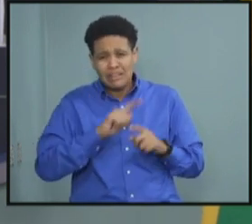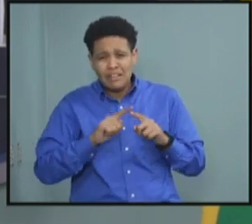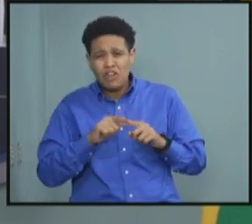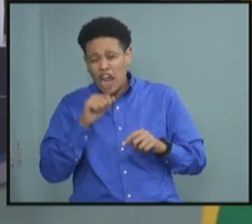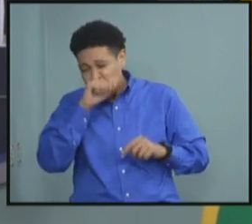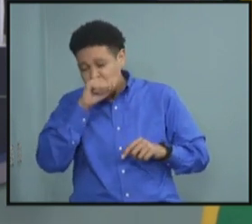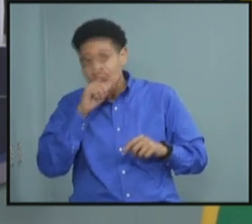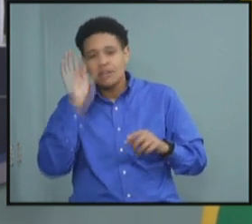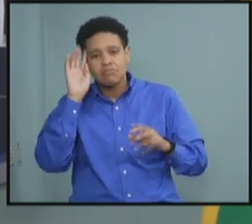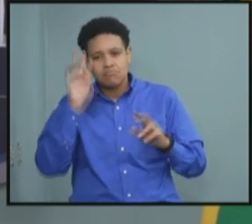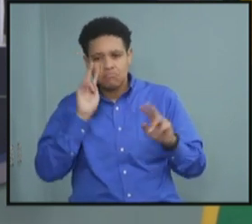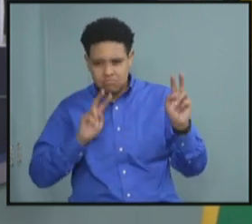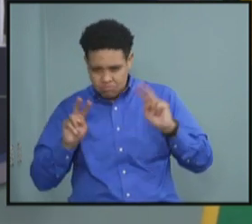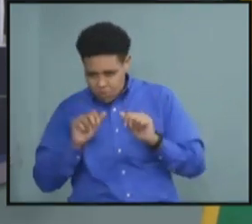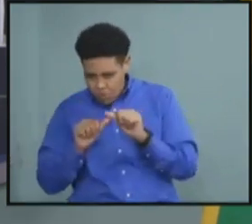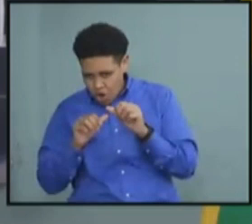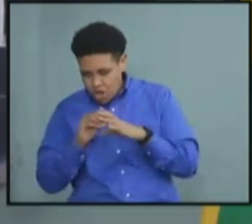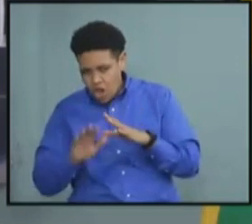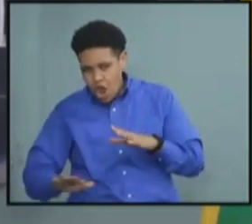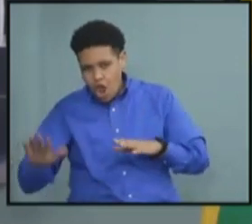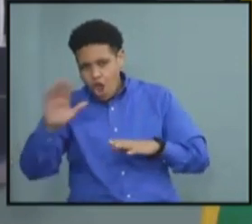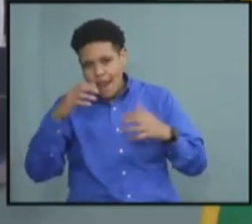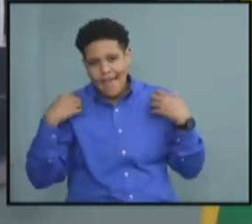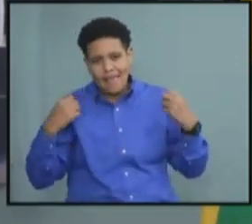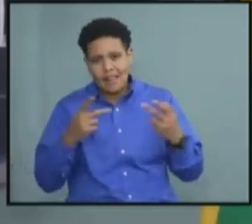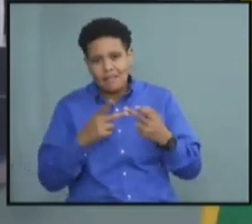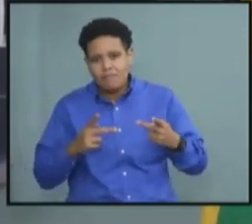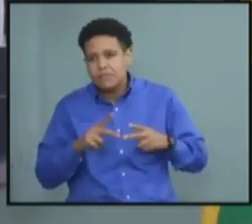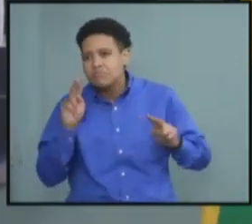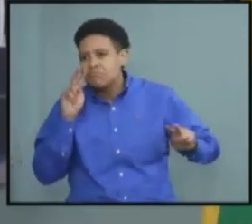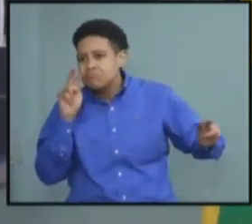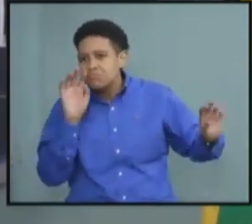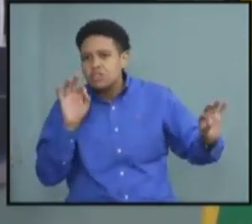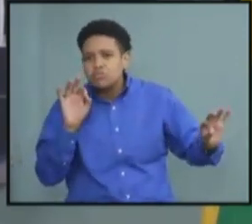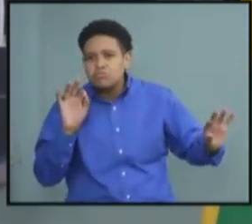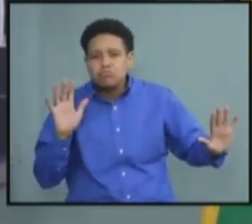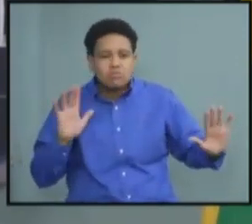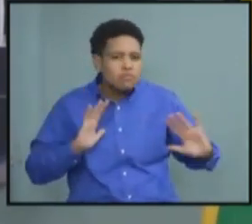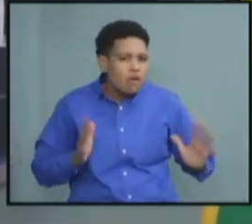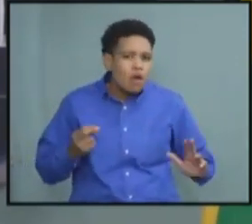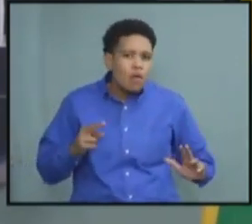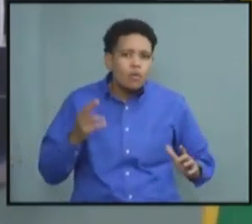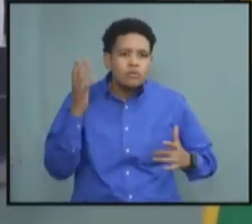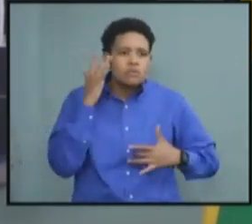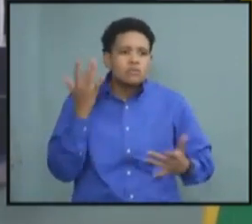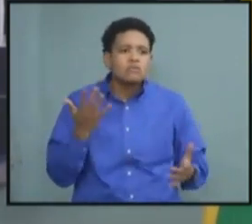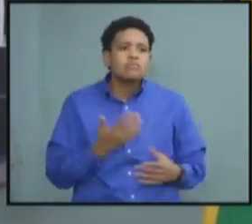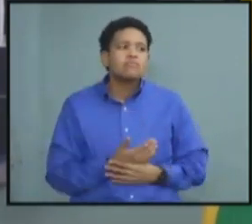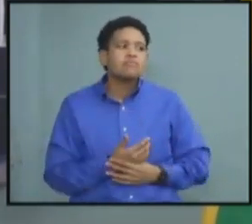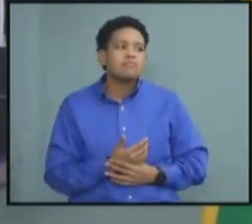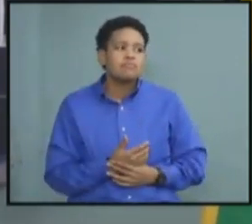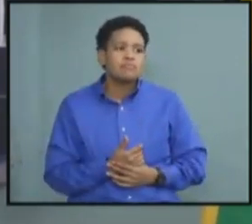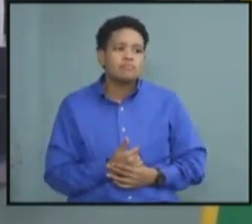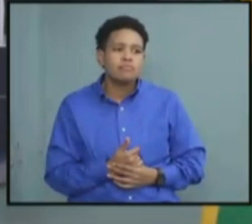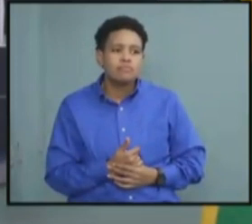surveillance will continue in all the health facilities. So let me take this